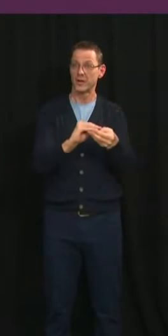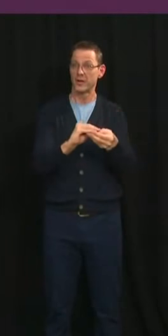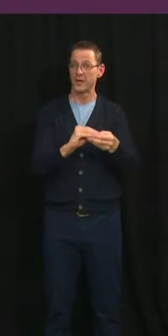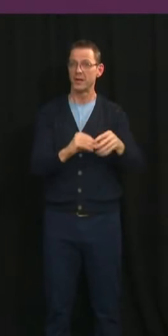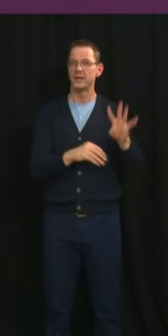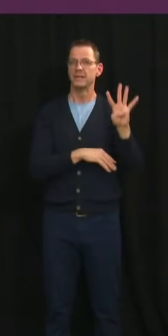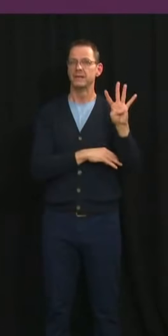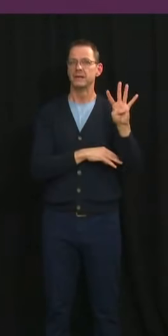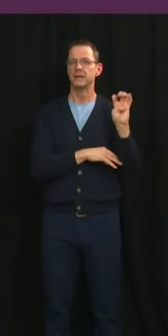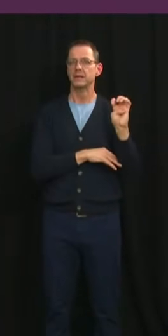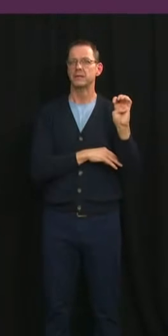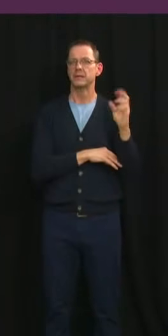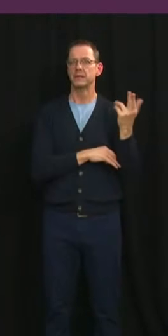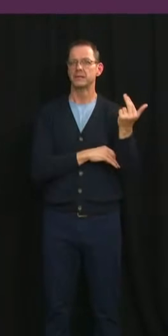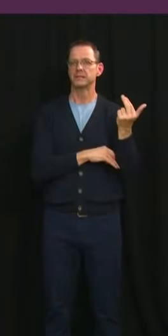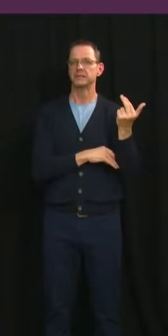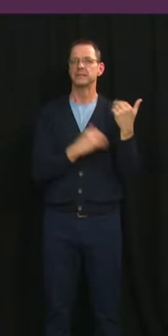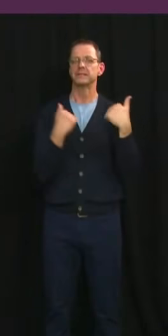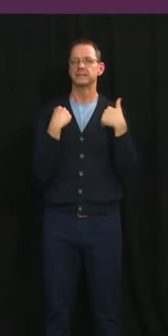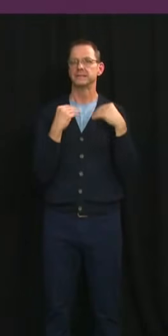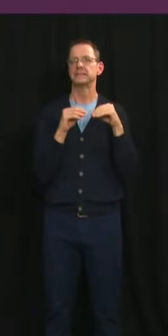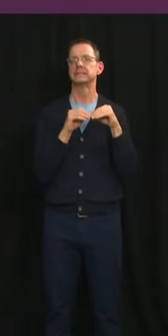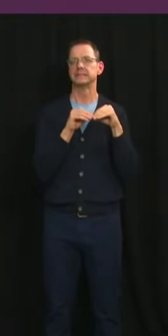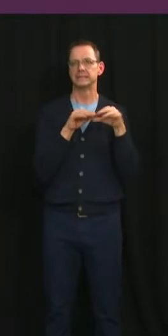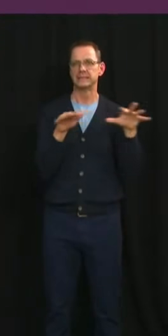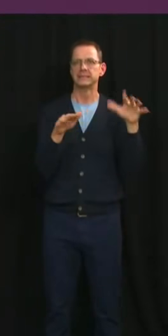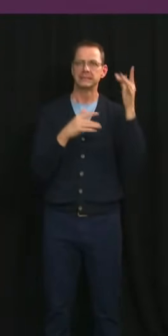including 76 admitted to the ICU.